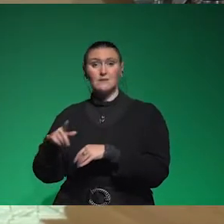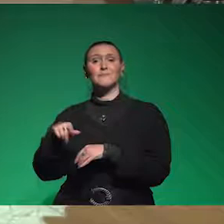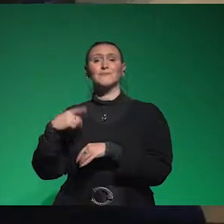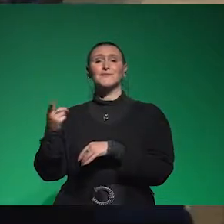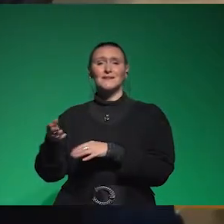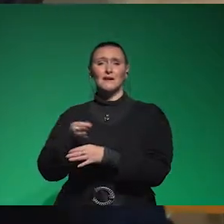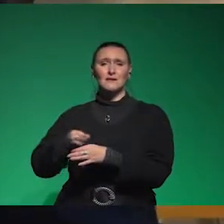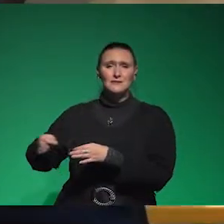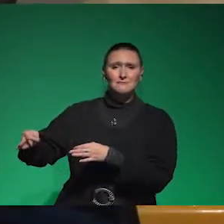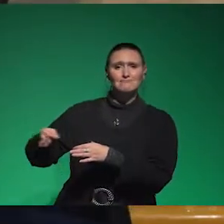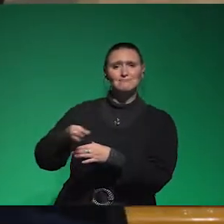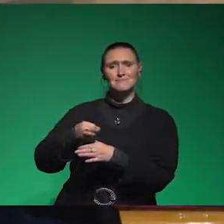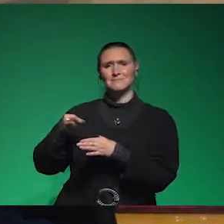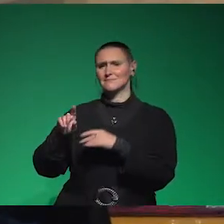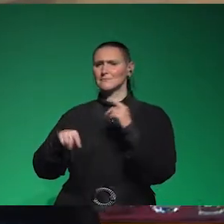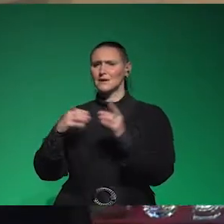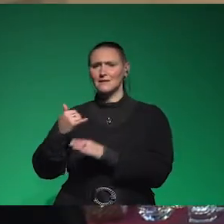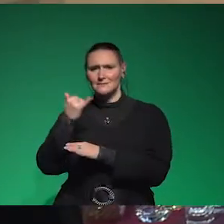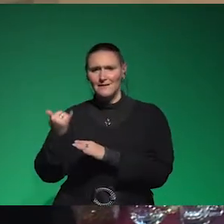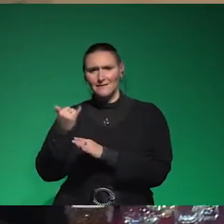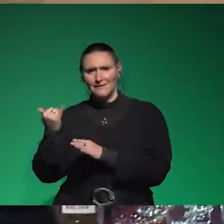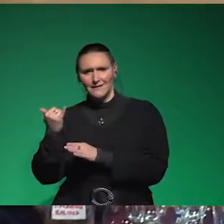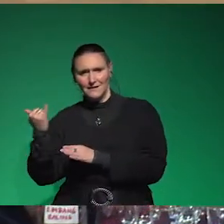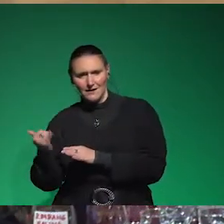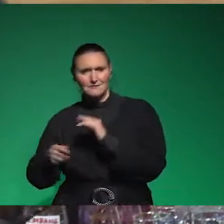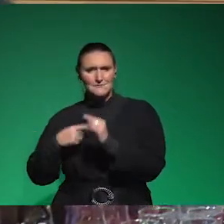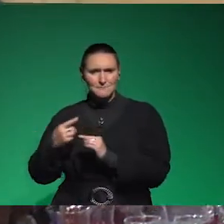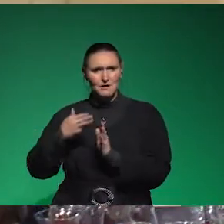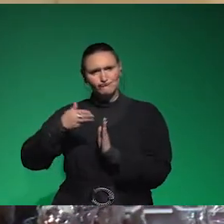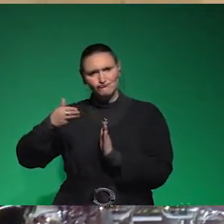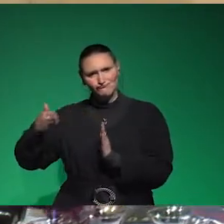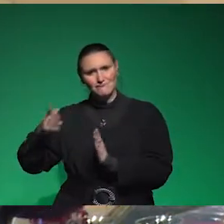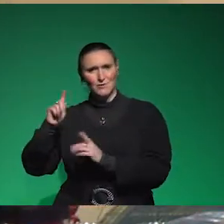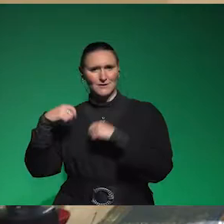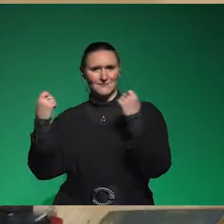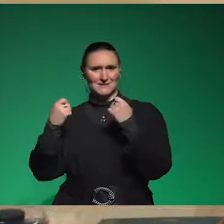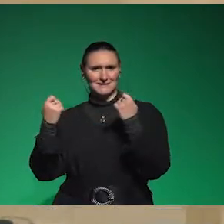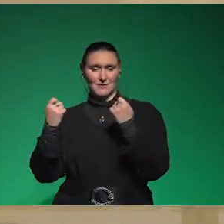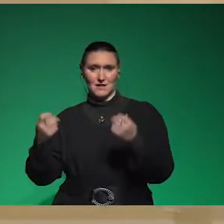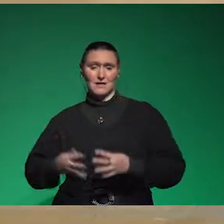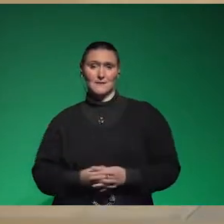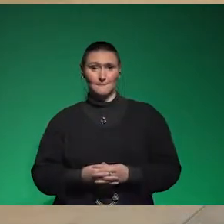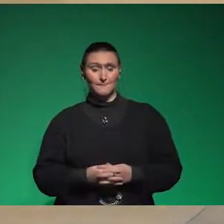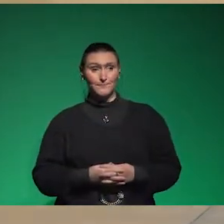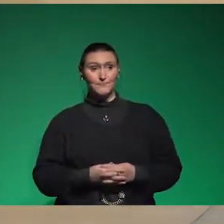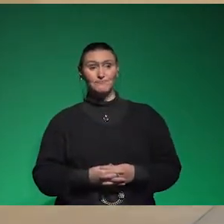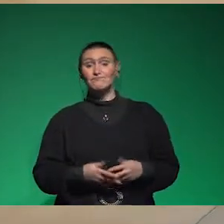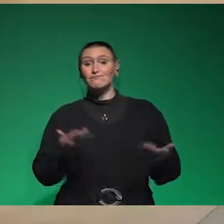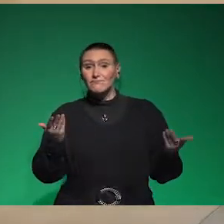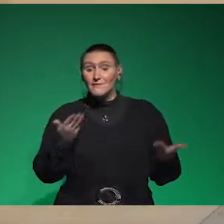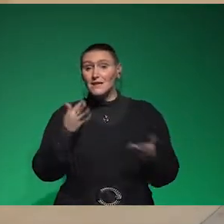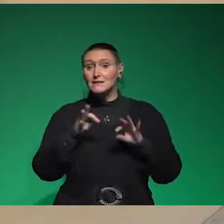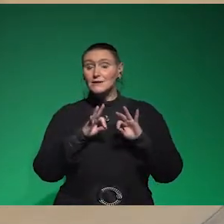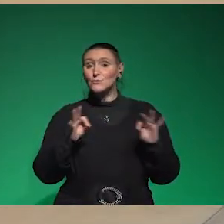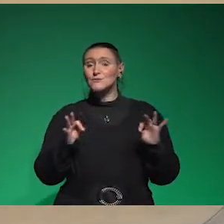know how we become like collective, Sikukeluang collective. It started